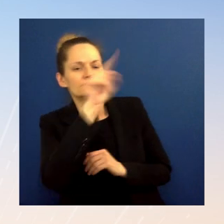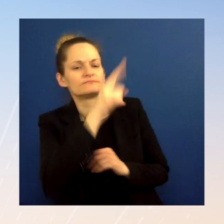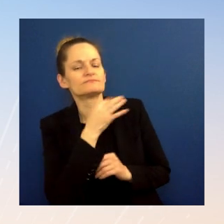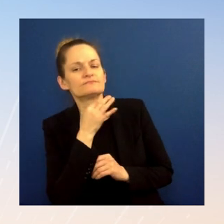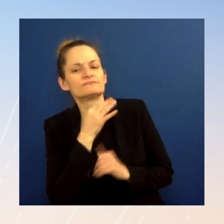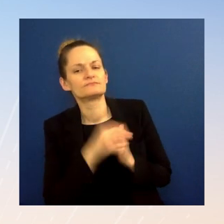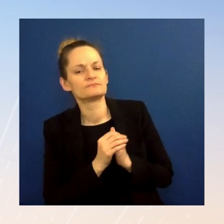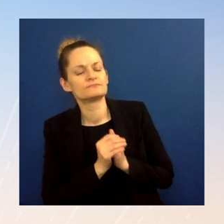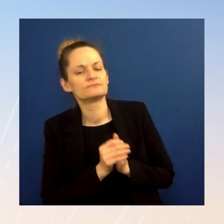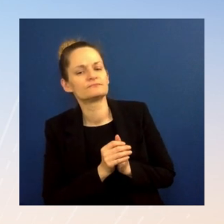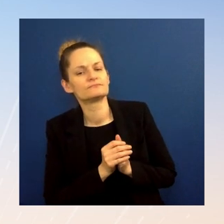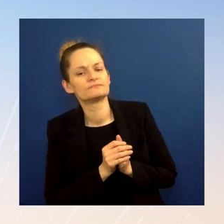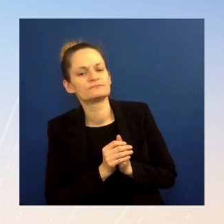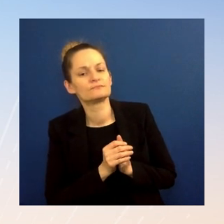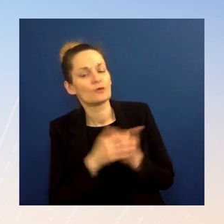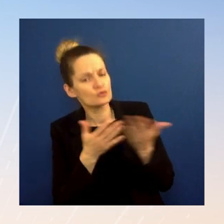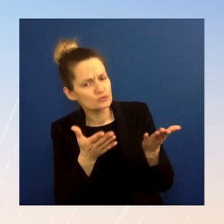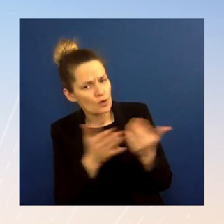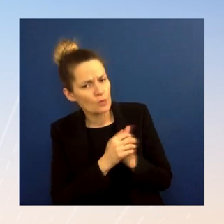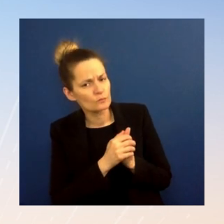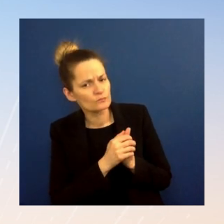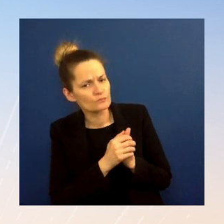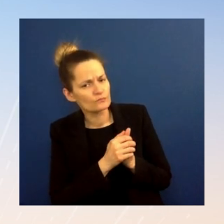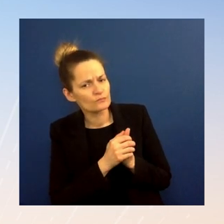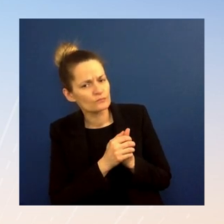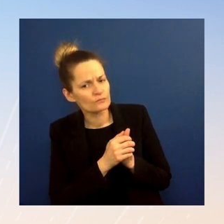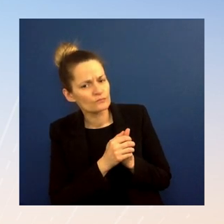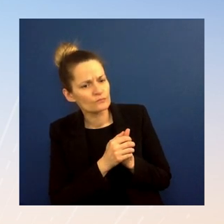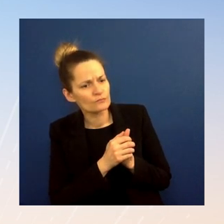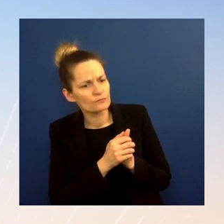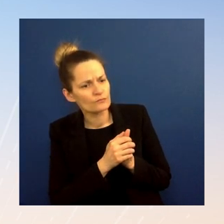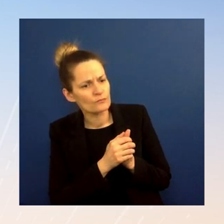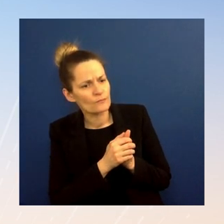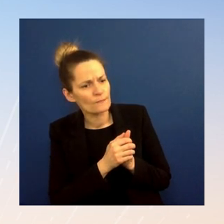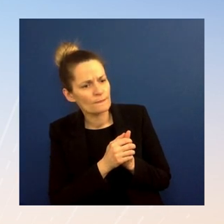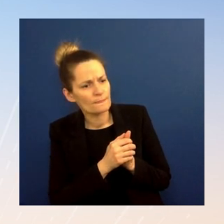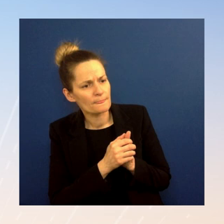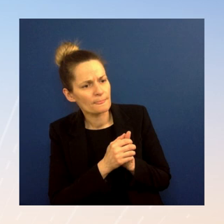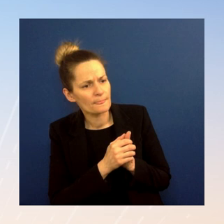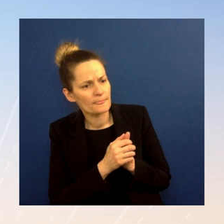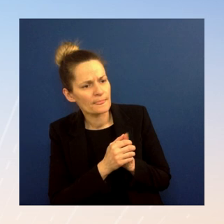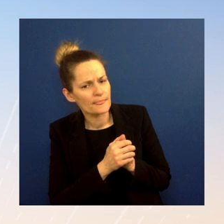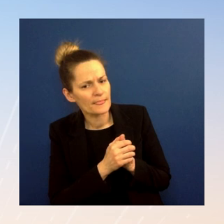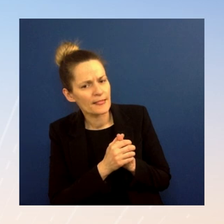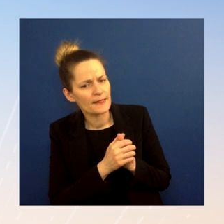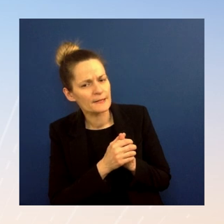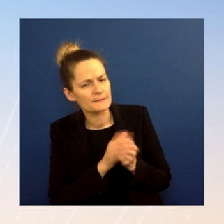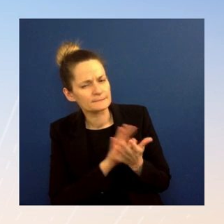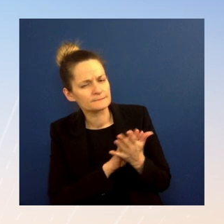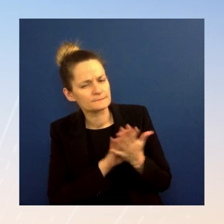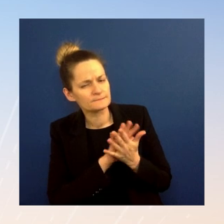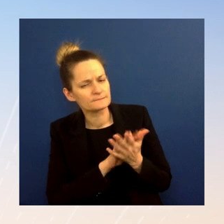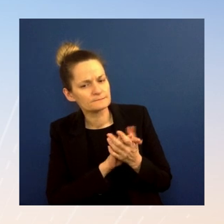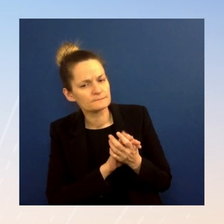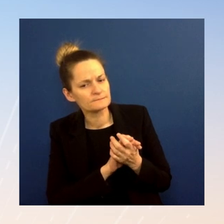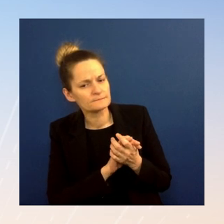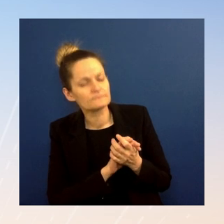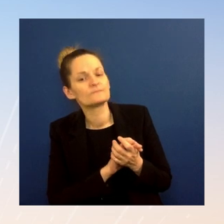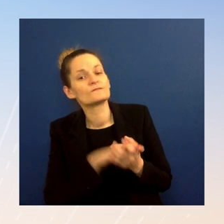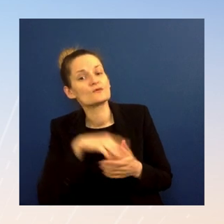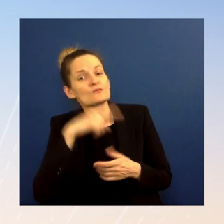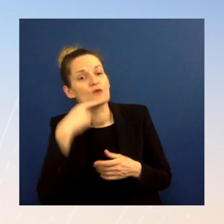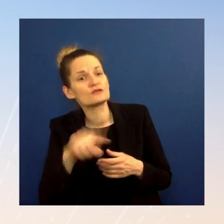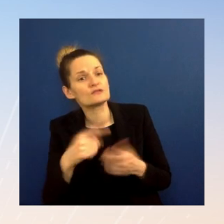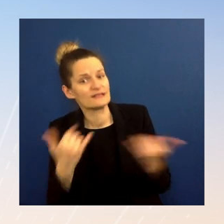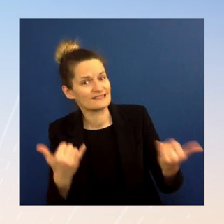Crimea. So my first question is, would the U.S. ever back that kind of deal if it's something the Ukrainians agreed or felt they had to agree to? We're